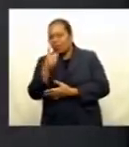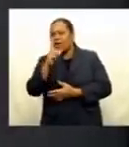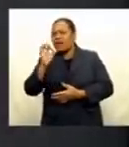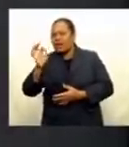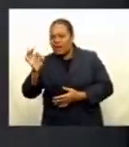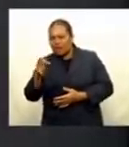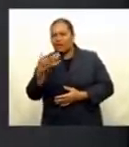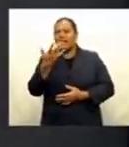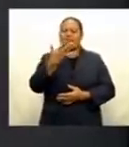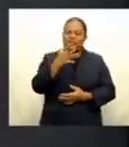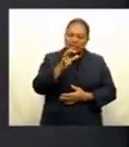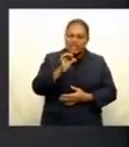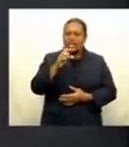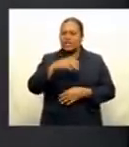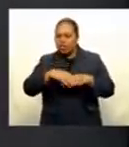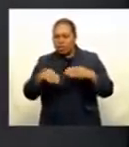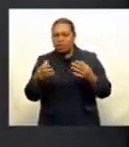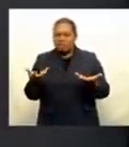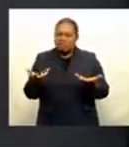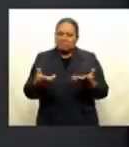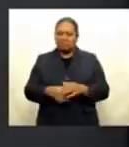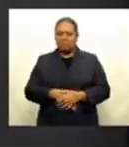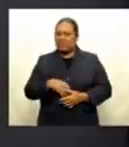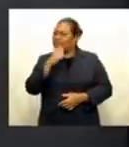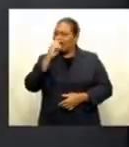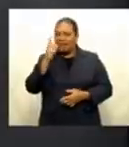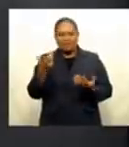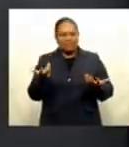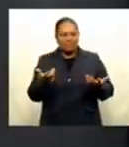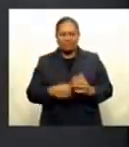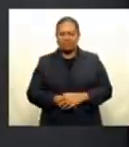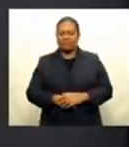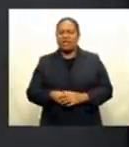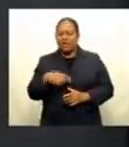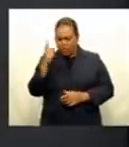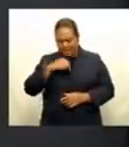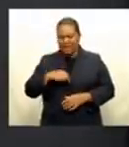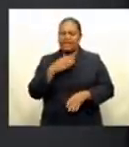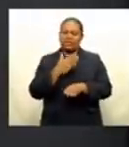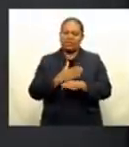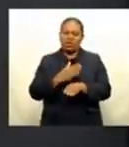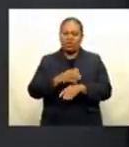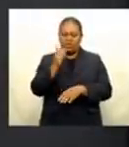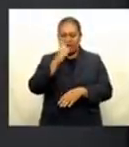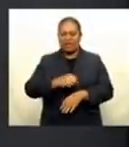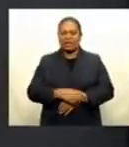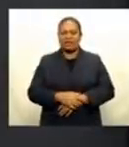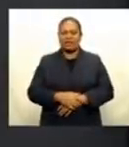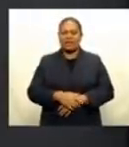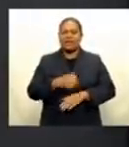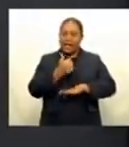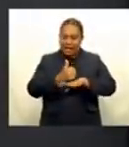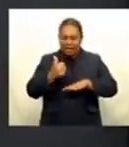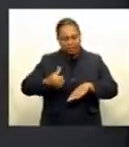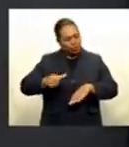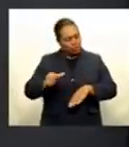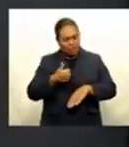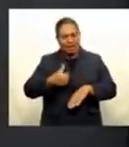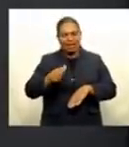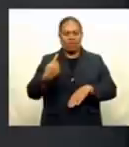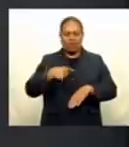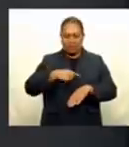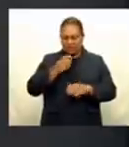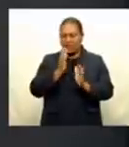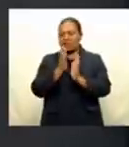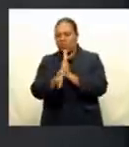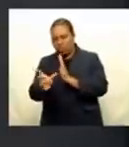$50. We, at the end of the day, we are capable to work, and we know that government can allow us to go and